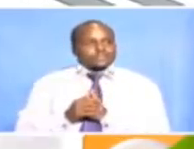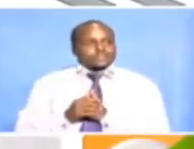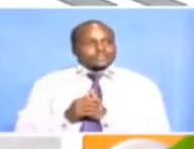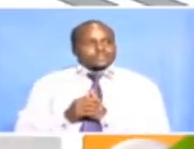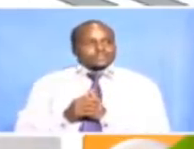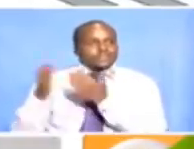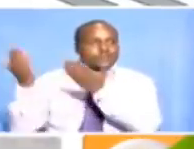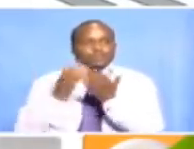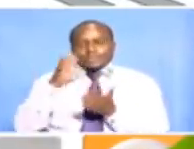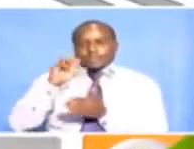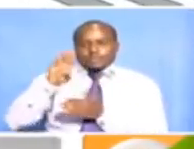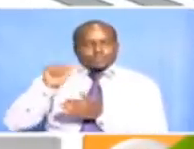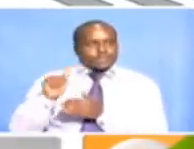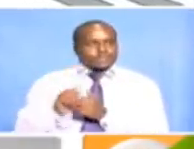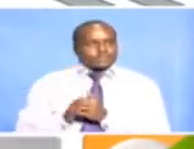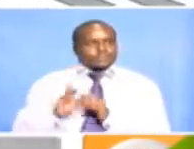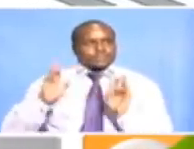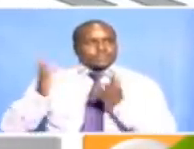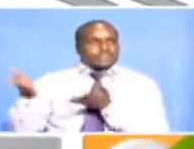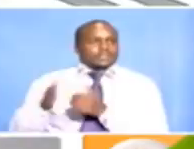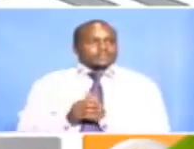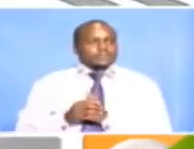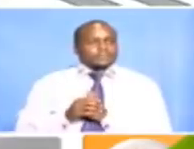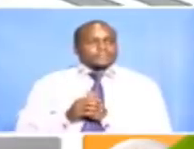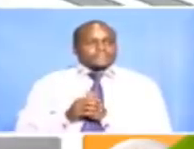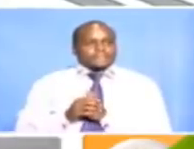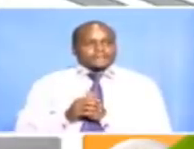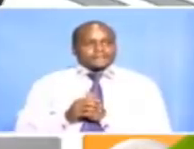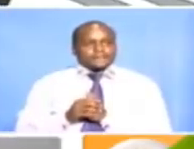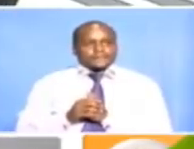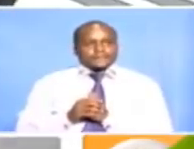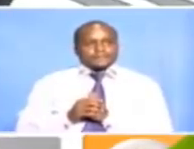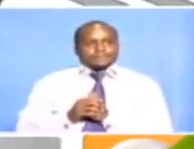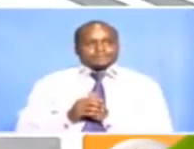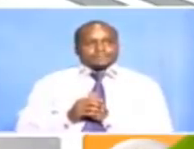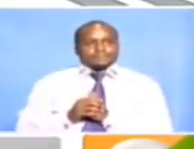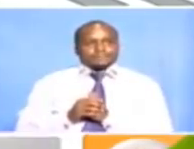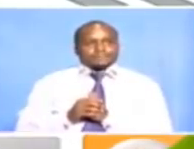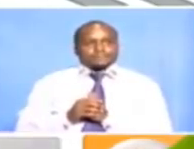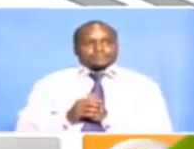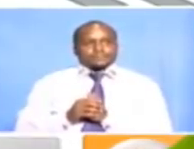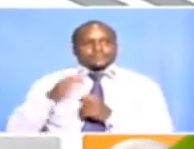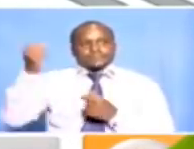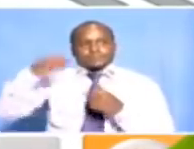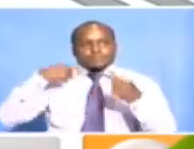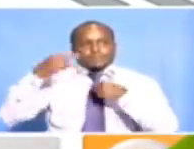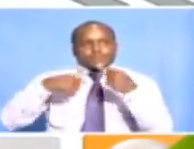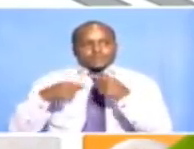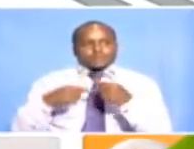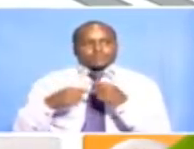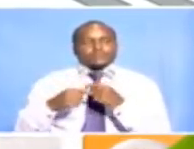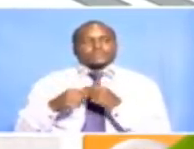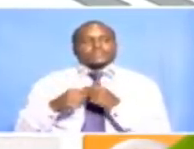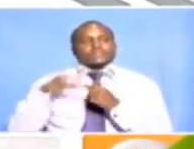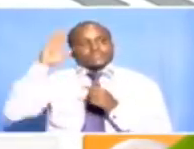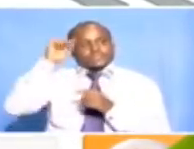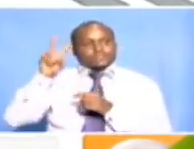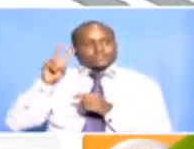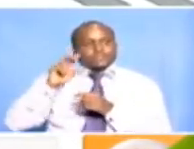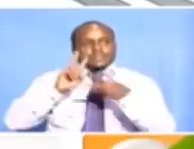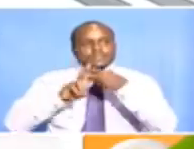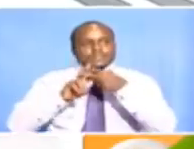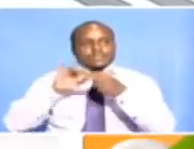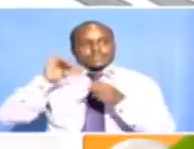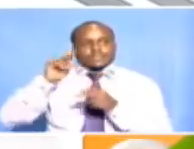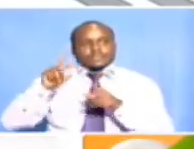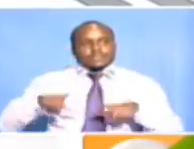Cubans? No, Cubans are already there. We have several Cubans. You do? Okay, yes. Okay. All right. All right. Keep tweeting at Koinange Jeff, at Citizen TV Kenya. The hashtag